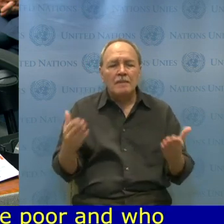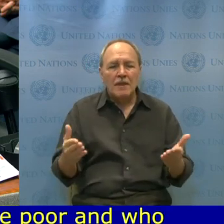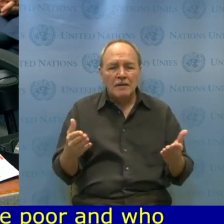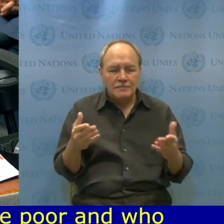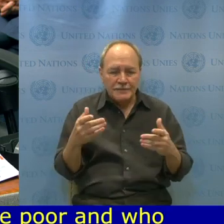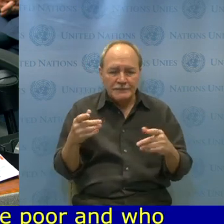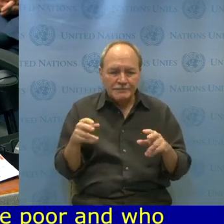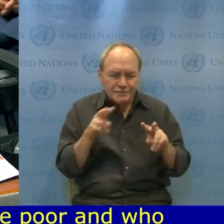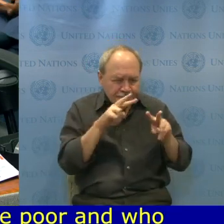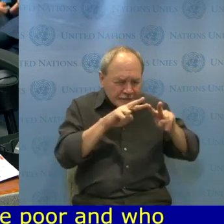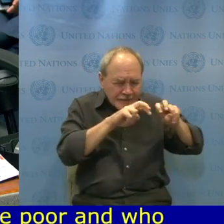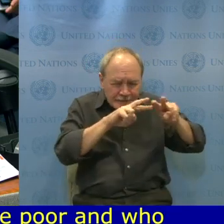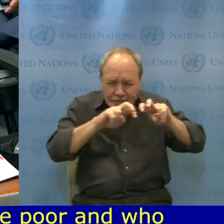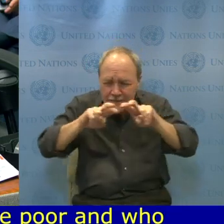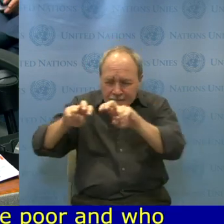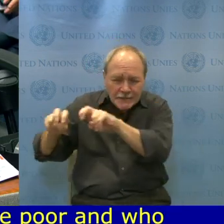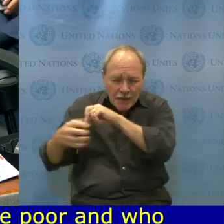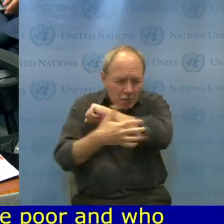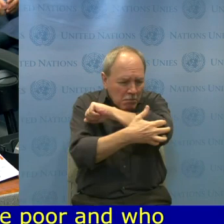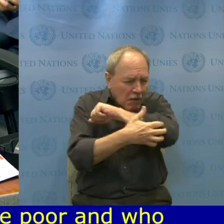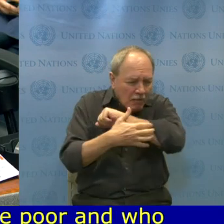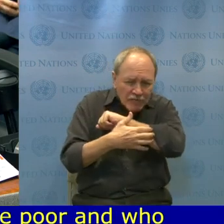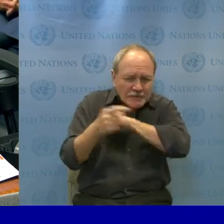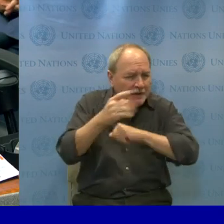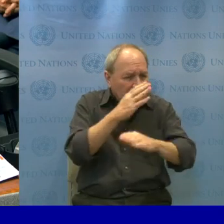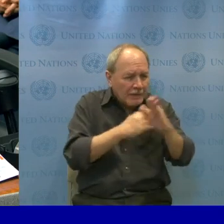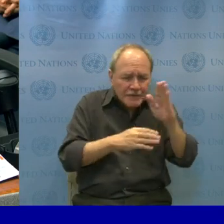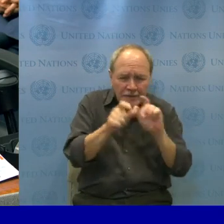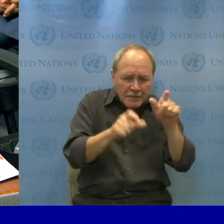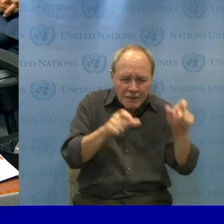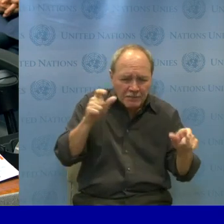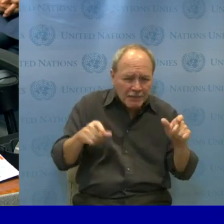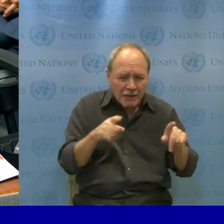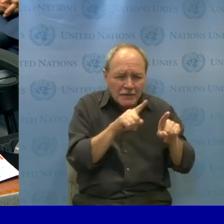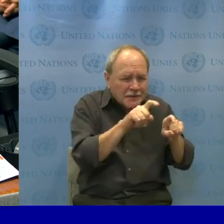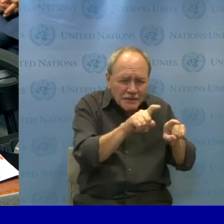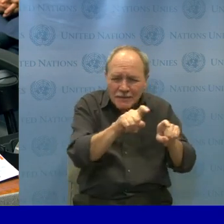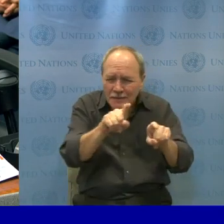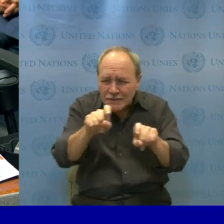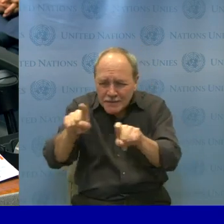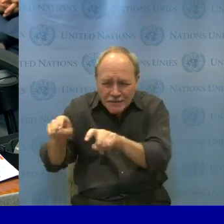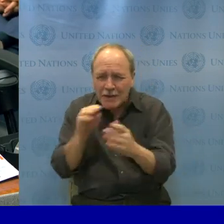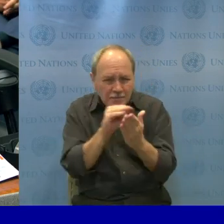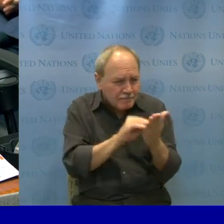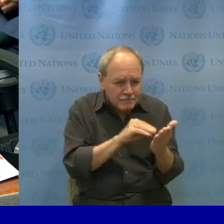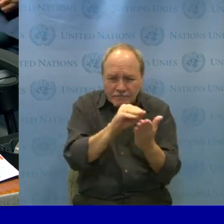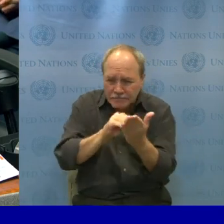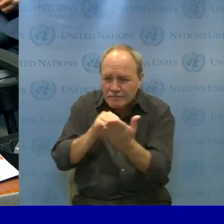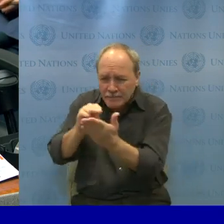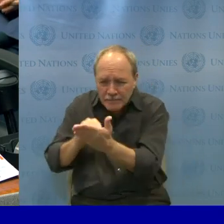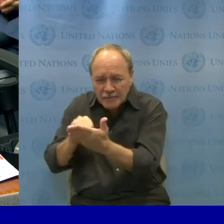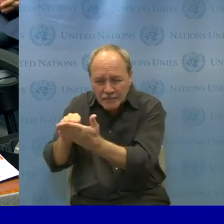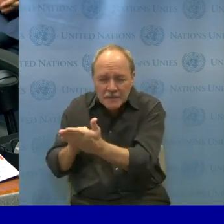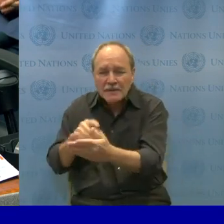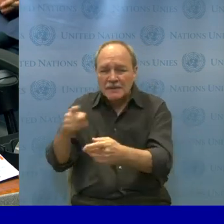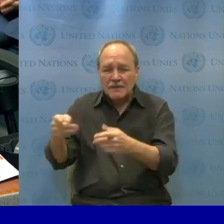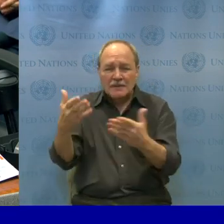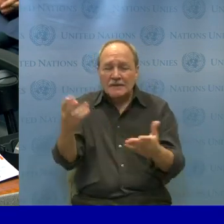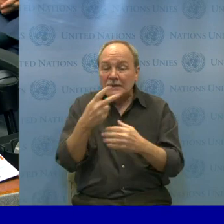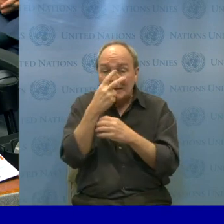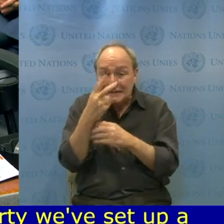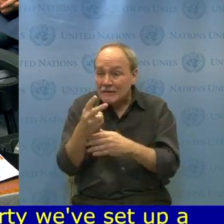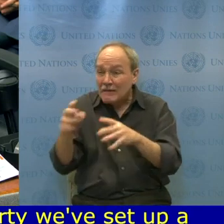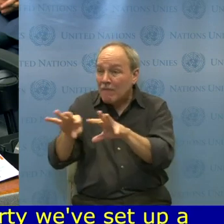of poverty amongst the disabled. We measured resources of people,